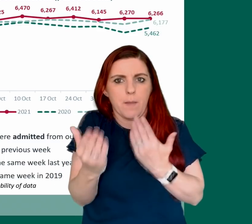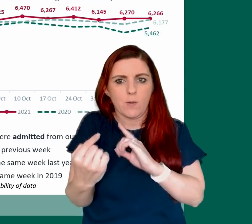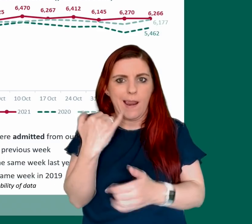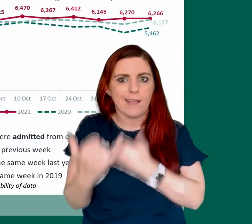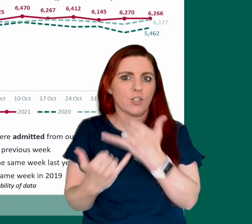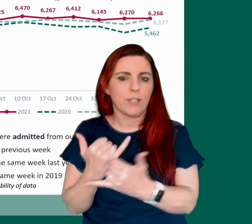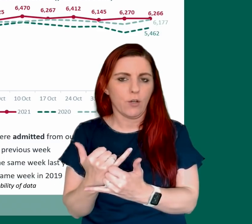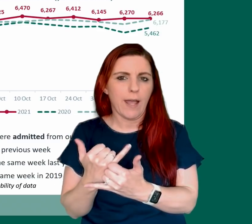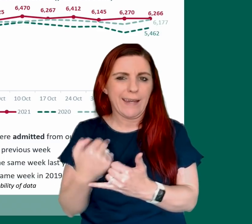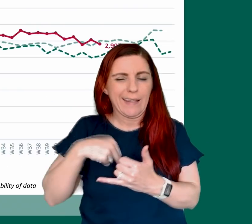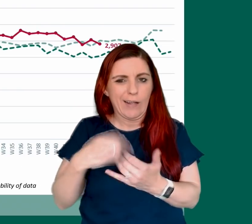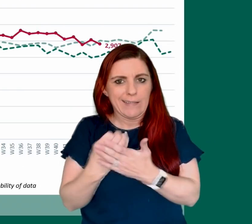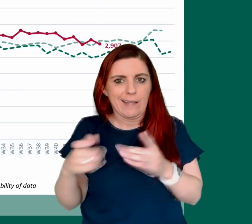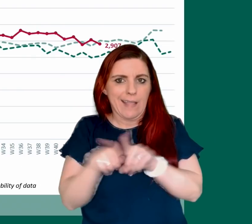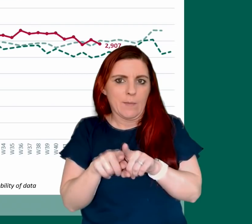same week in 2019.